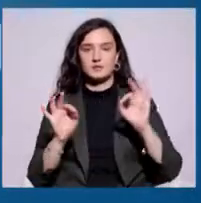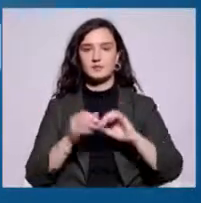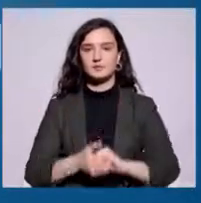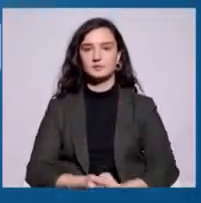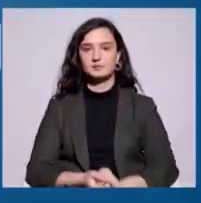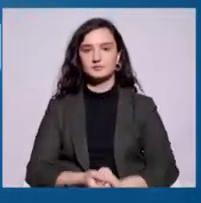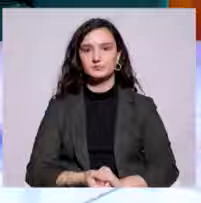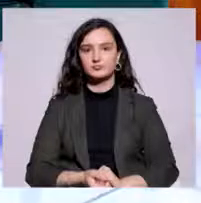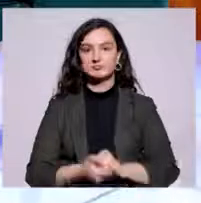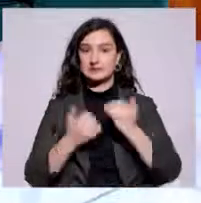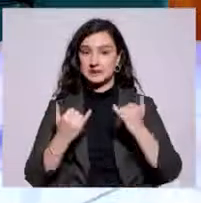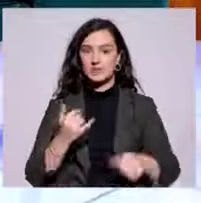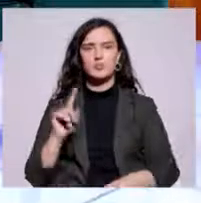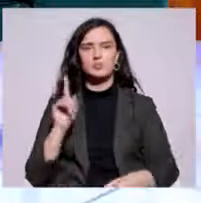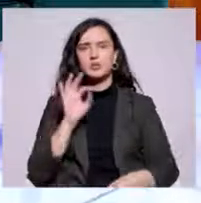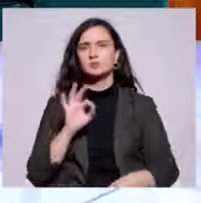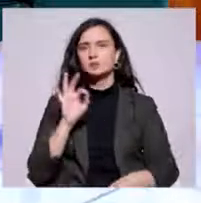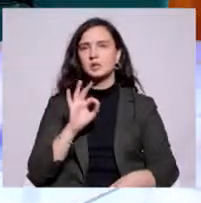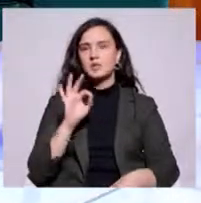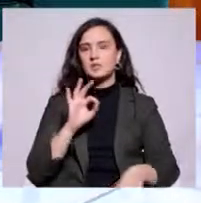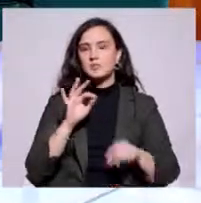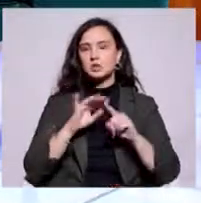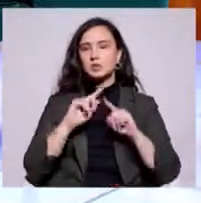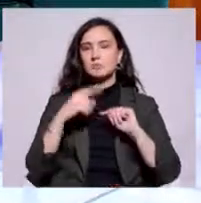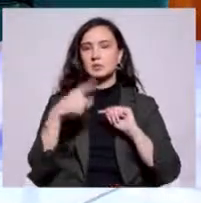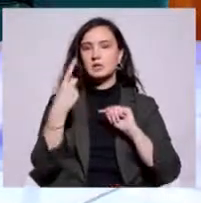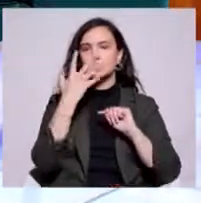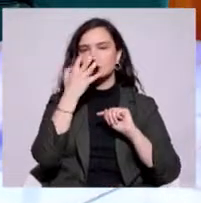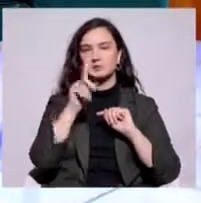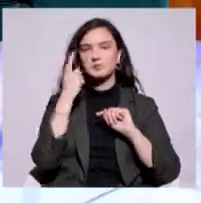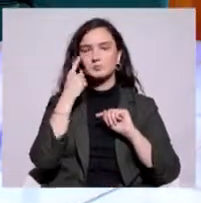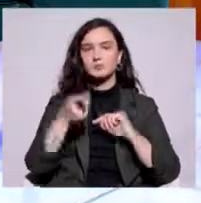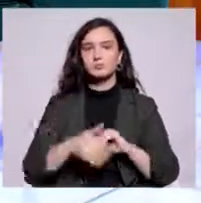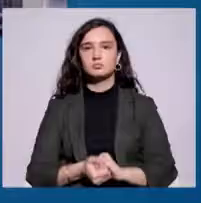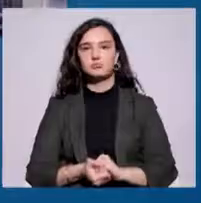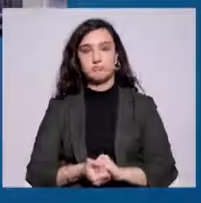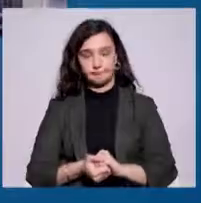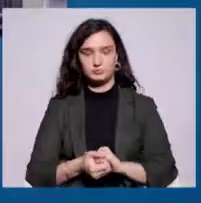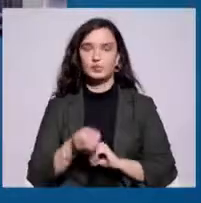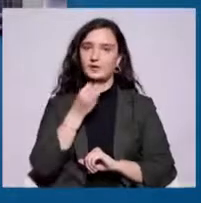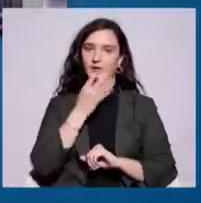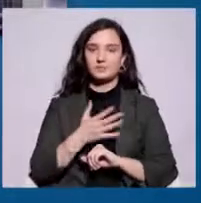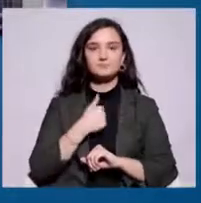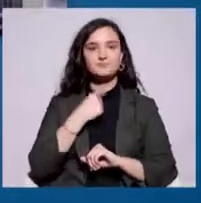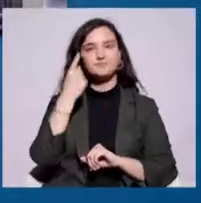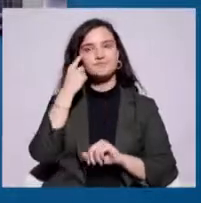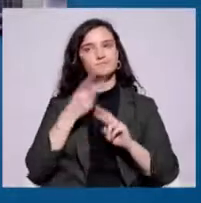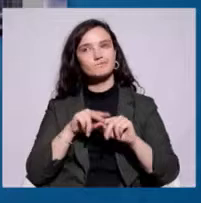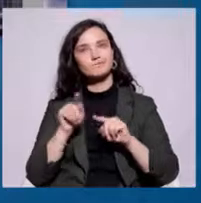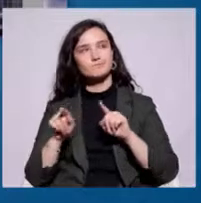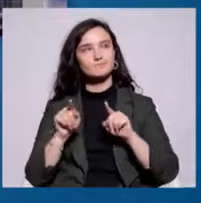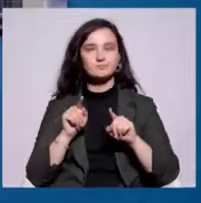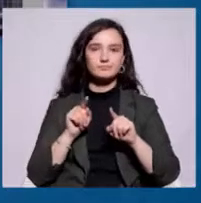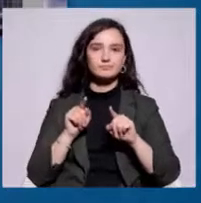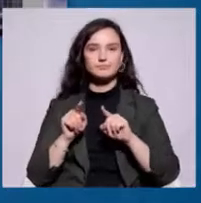Fantastic. And now, what about the next picture, Helen? Okay, I think that it